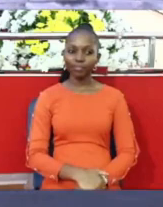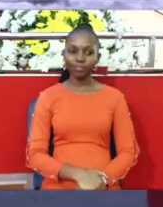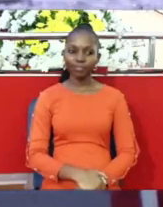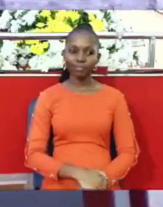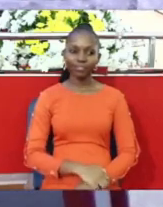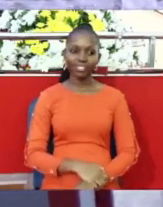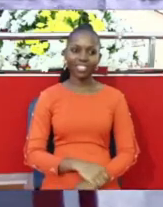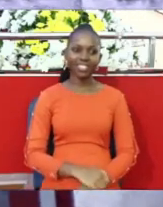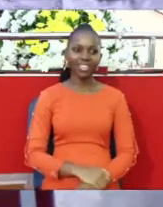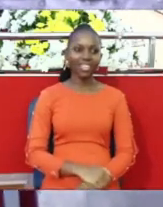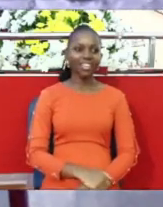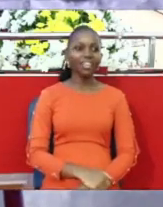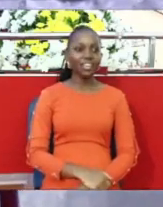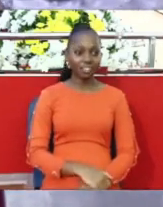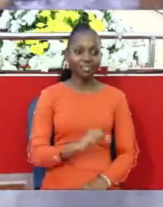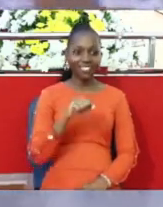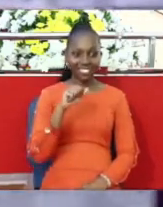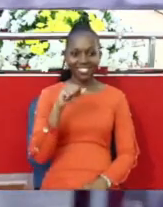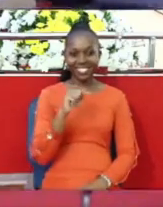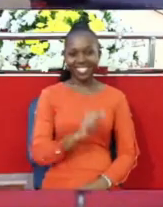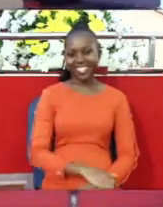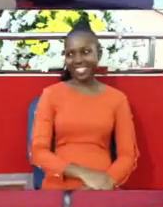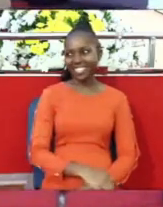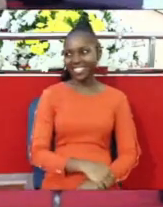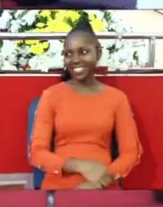pasta tutikoraga duraketoba tutikana na